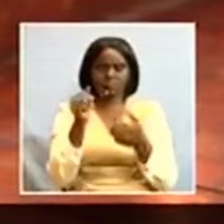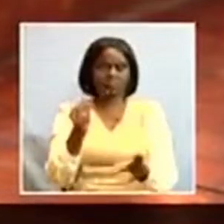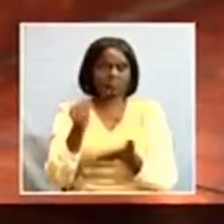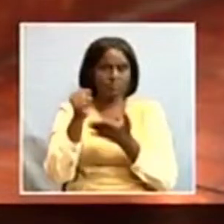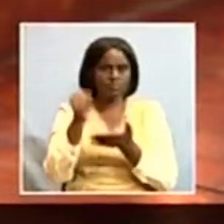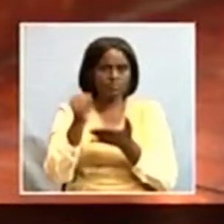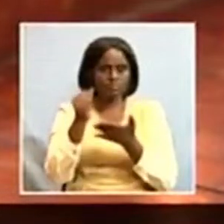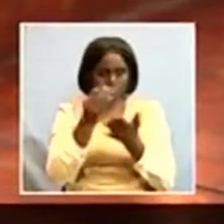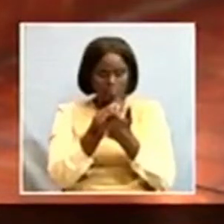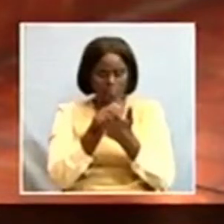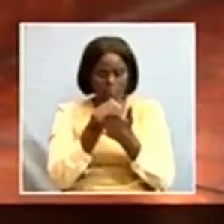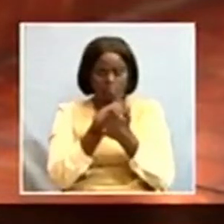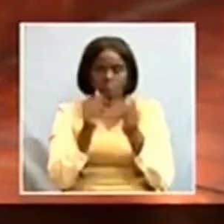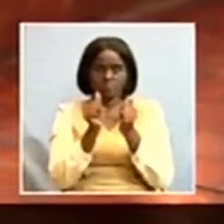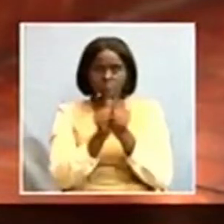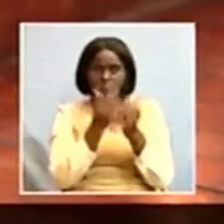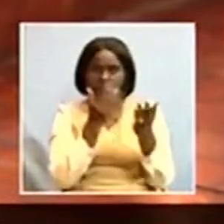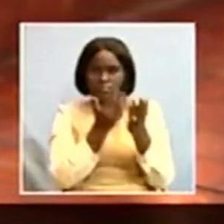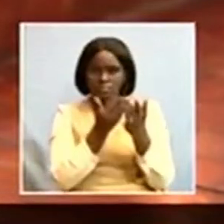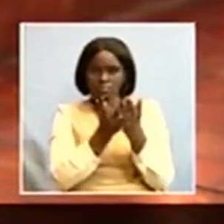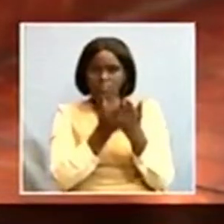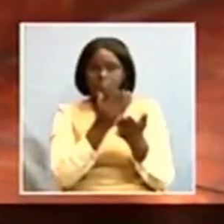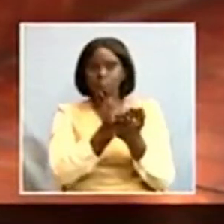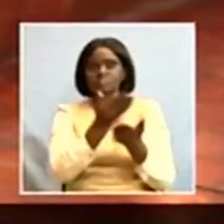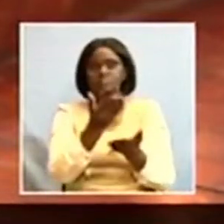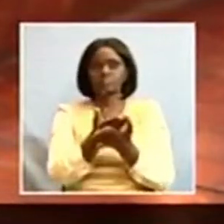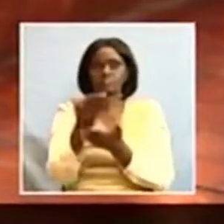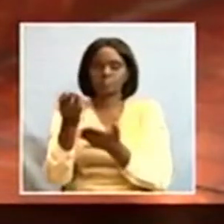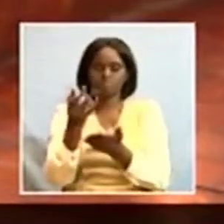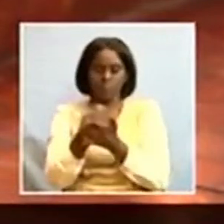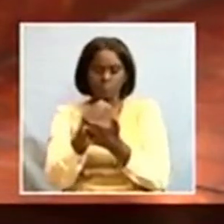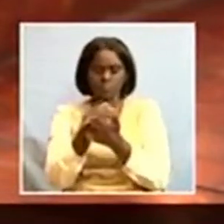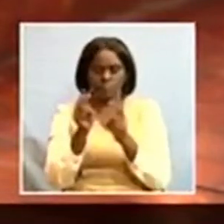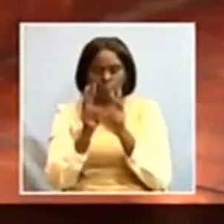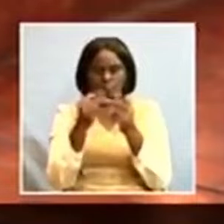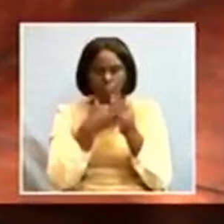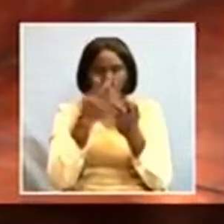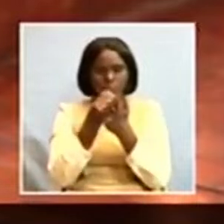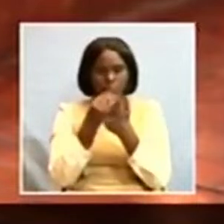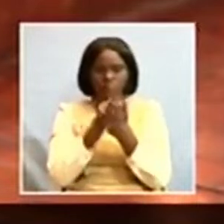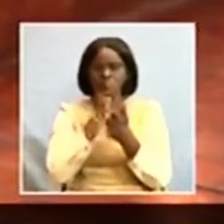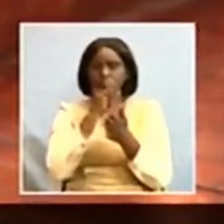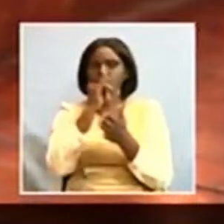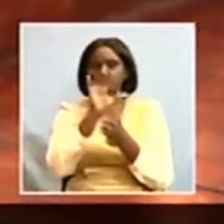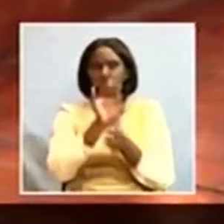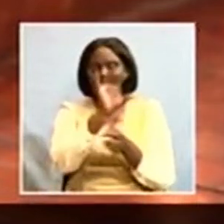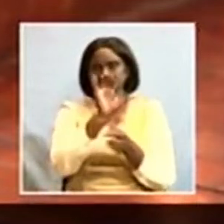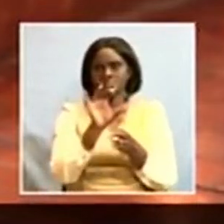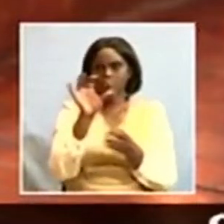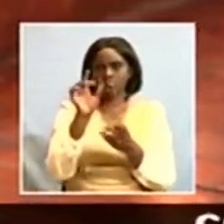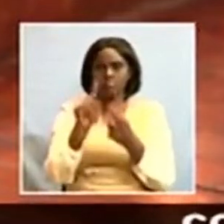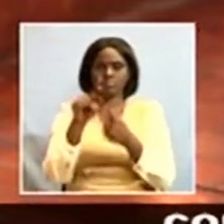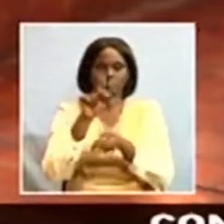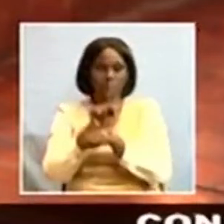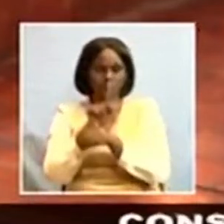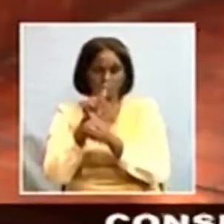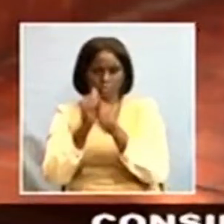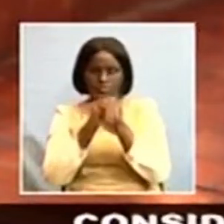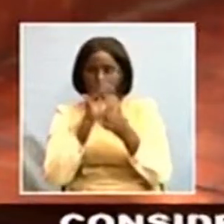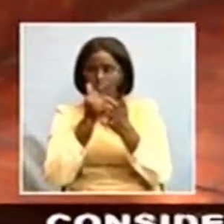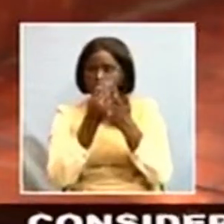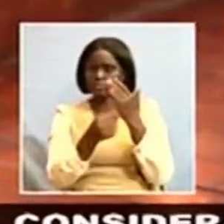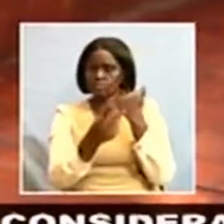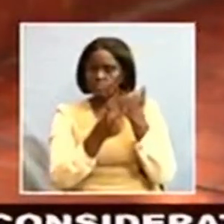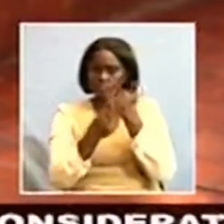budgeted amounts vis-a-vis the procured amounts. So there were funds that were not yet allocated to projects because they were